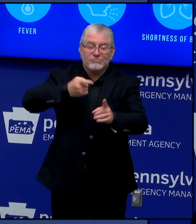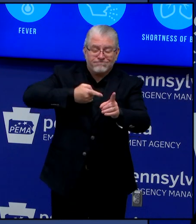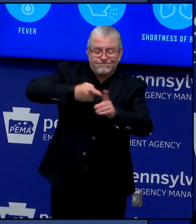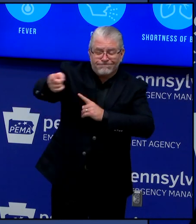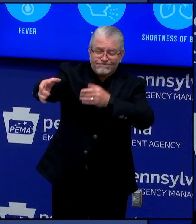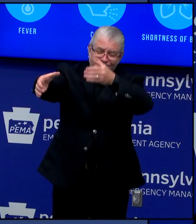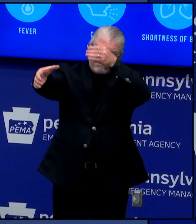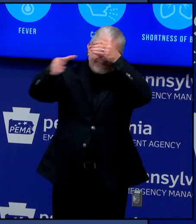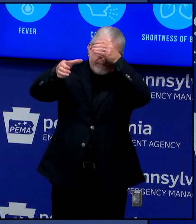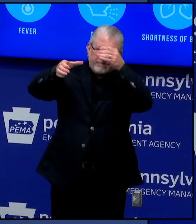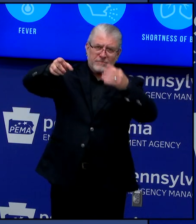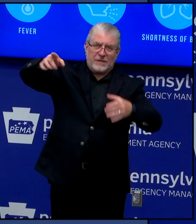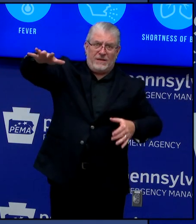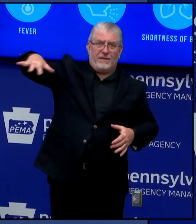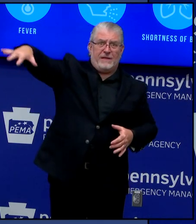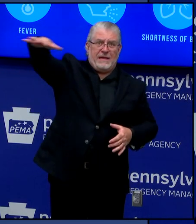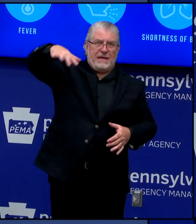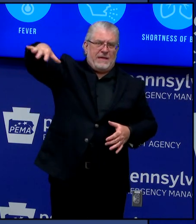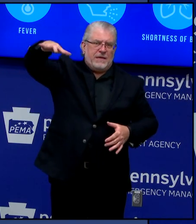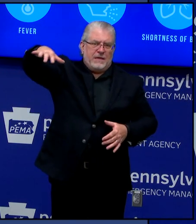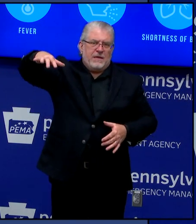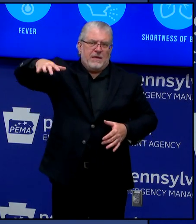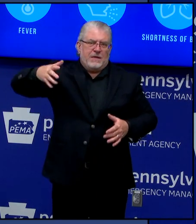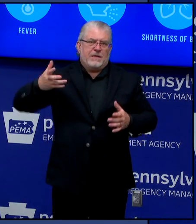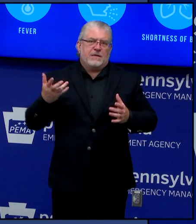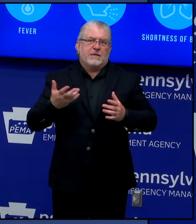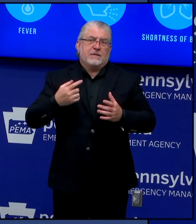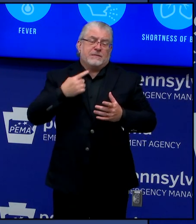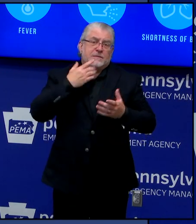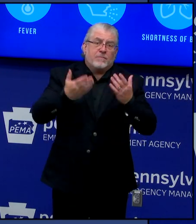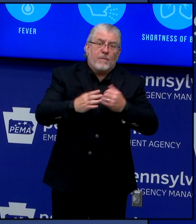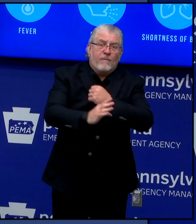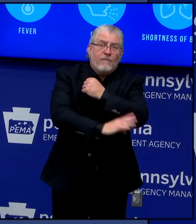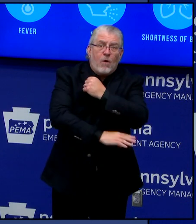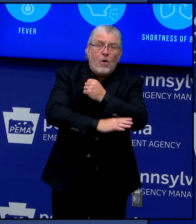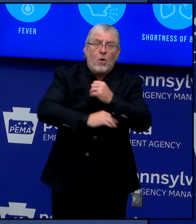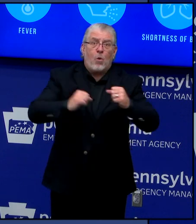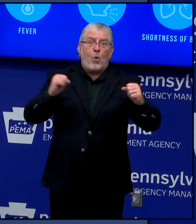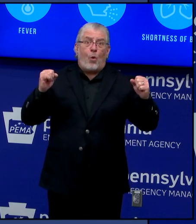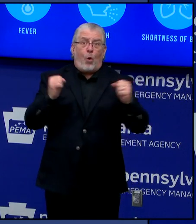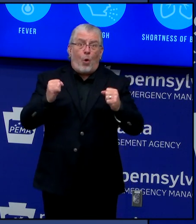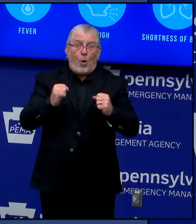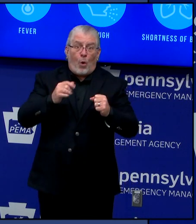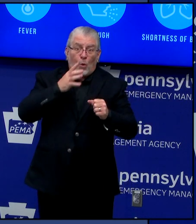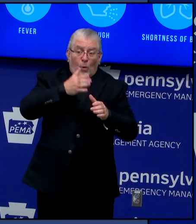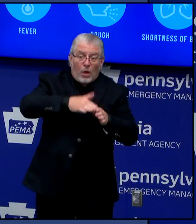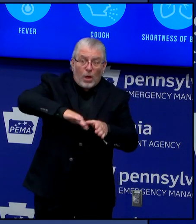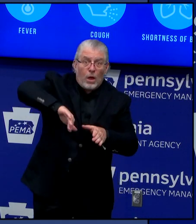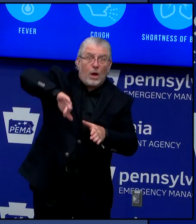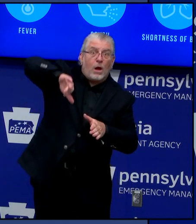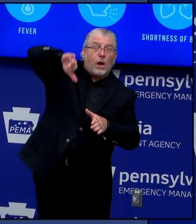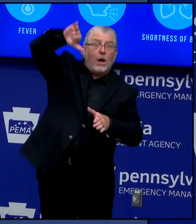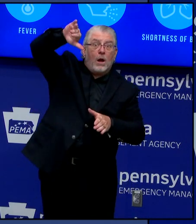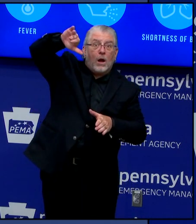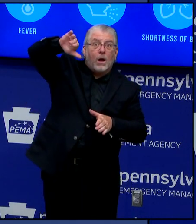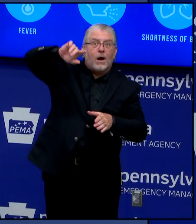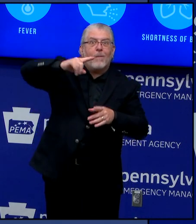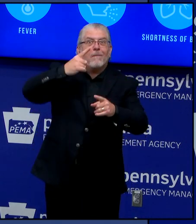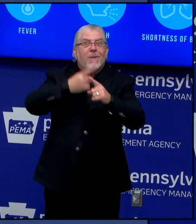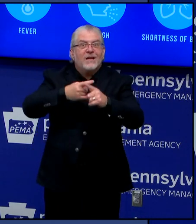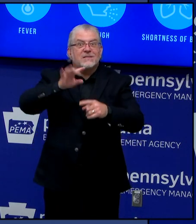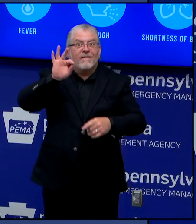the fall as the weather starts to get colder. That'll be the same time that we start to see influenza, and so we're going to make sure that Pennsylvania is